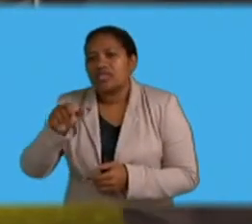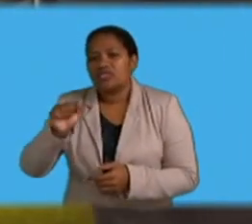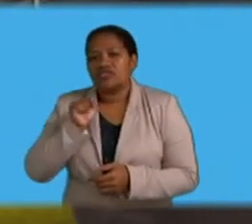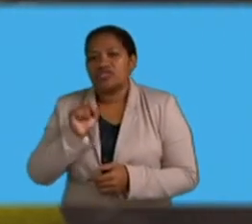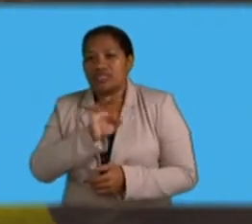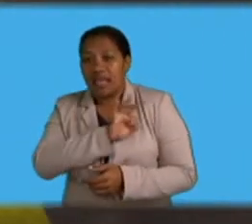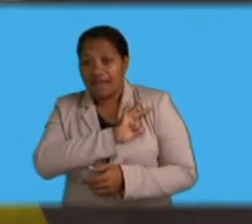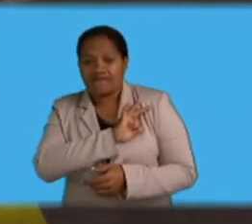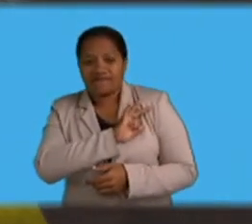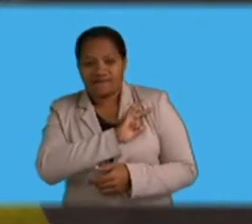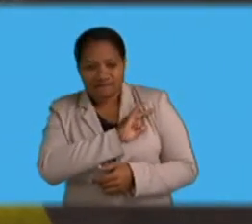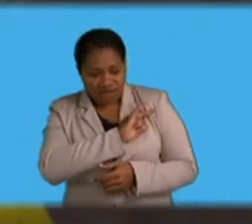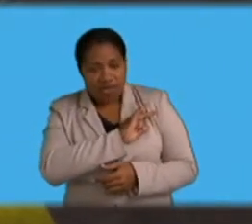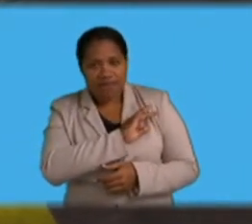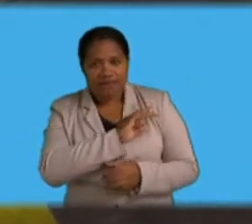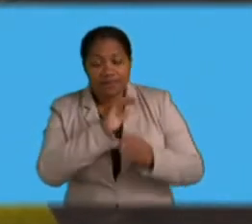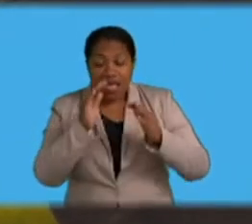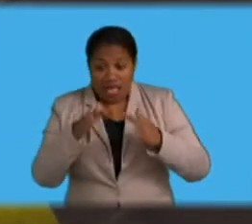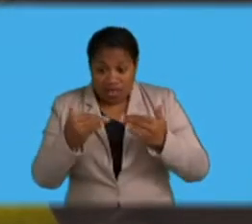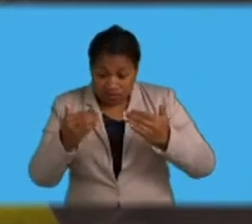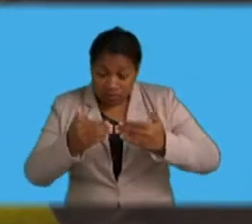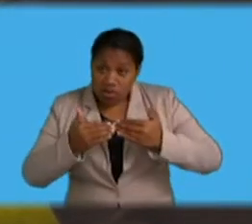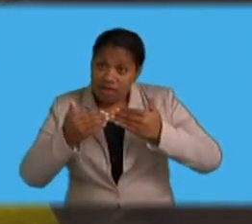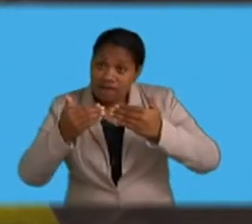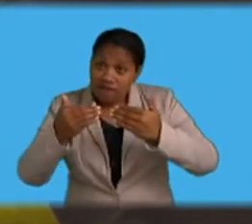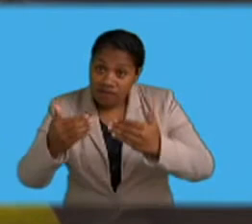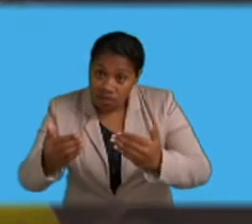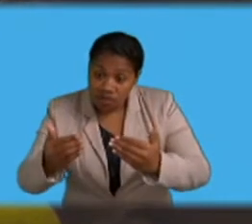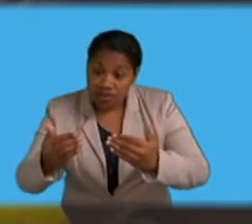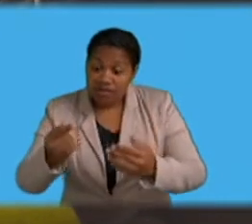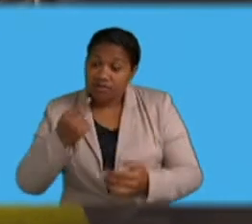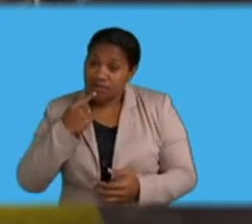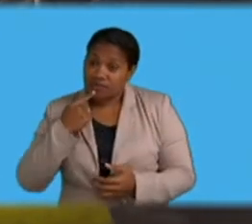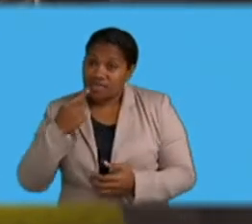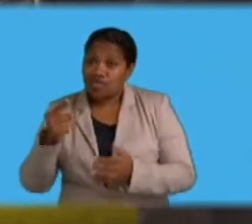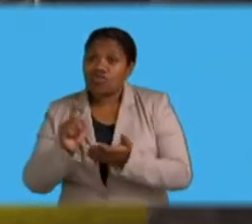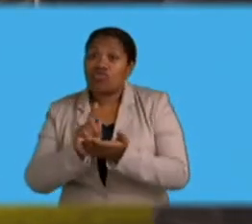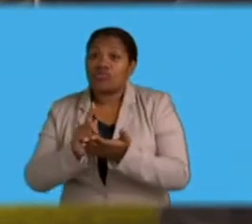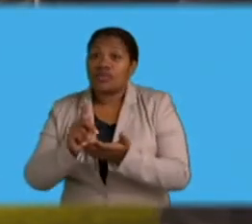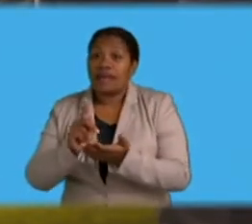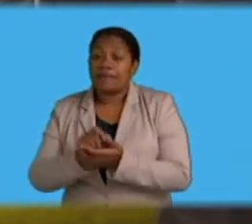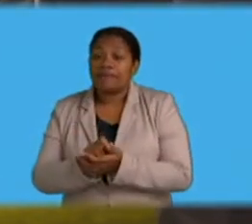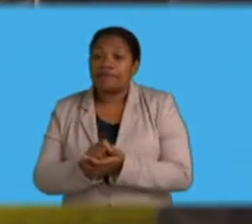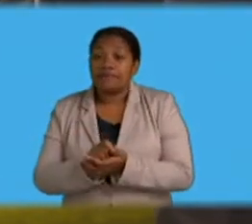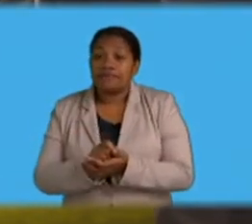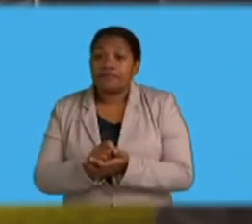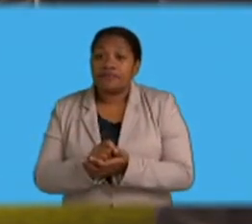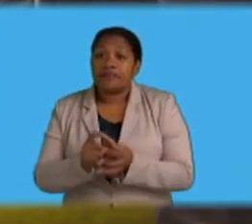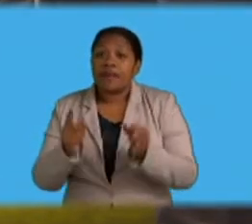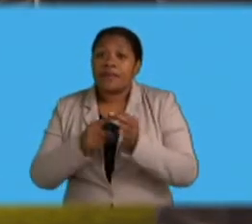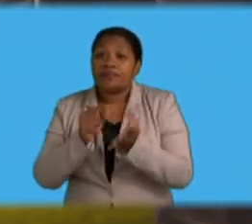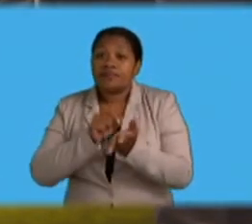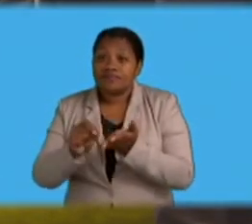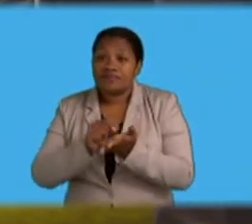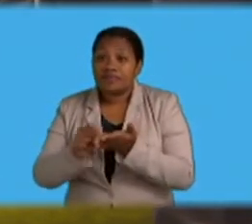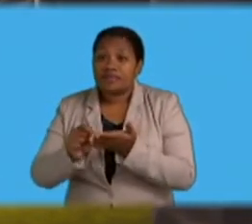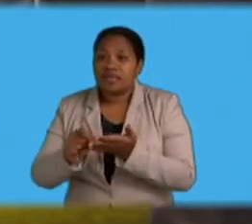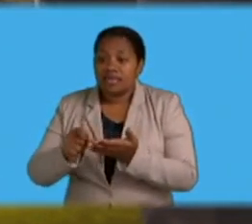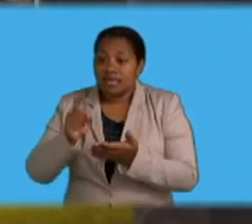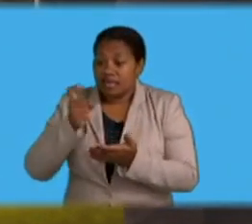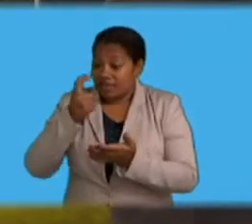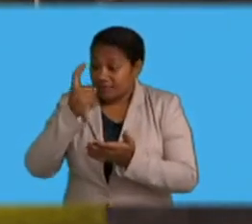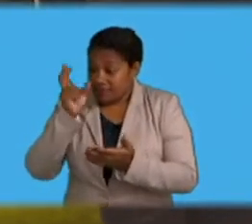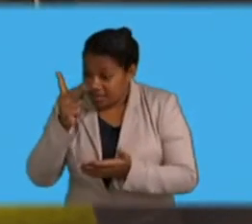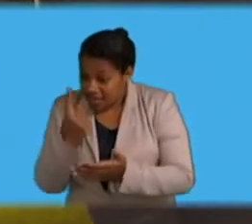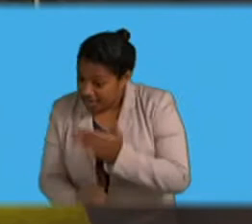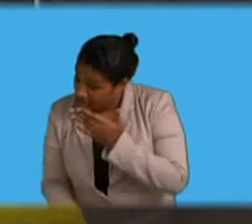However, going forward, as we've already said to the permanent secretaries, it's a mark against them if it happens again. And in fact, I've